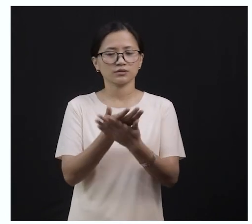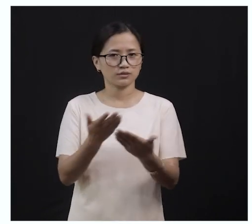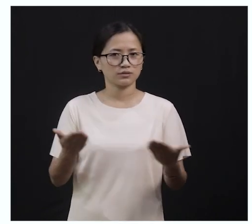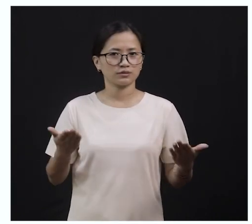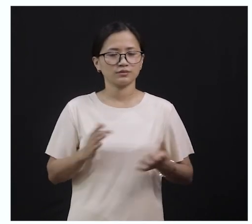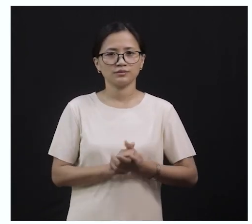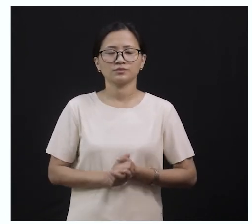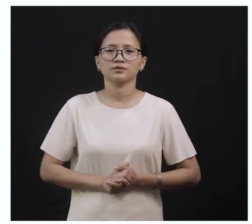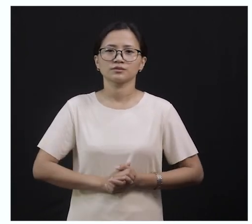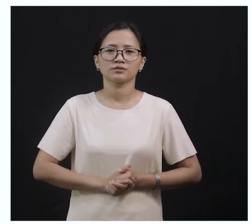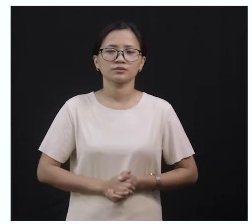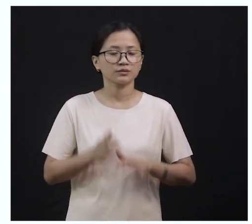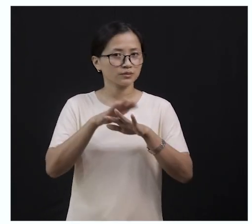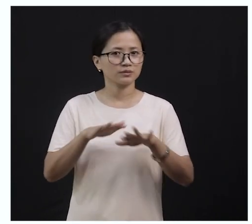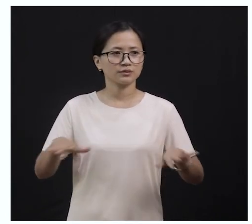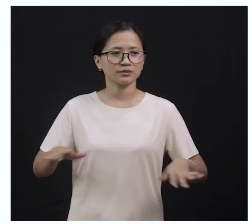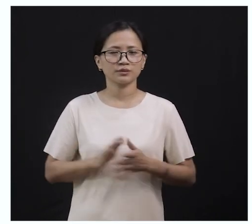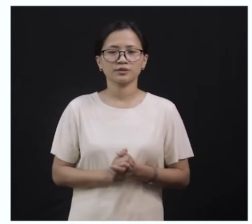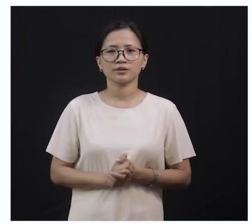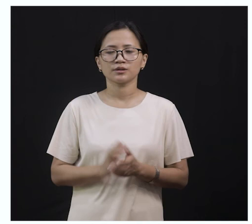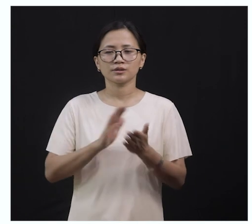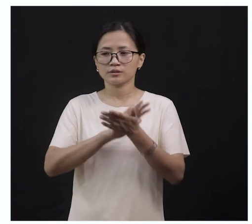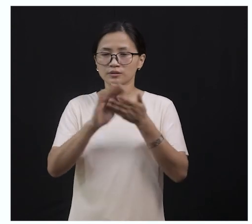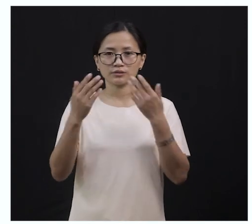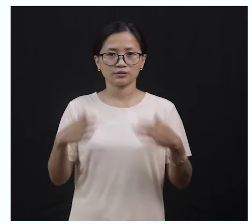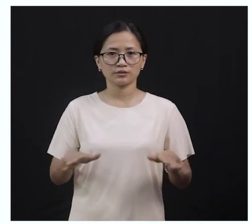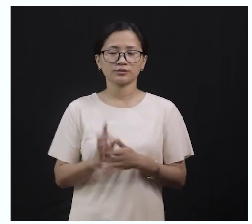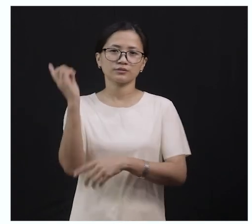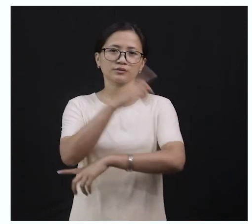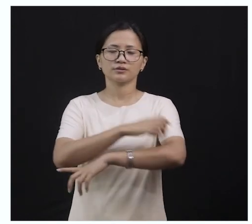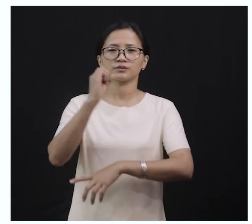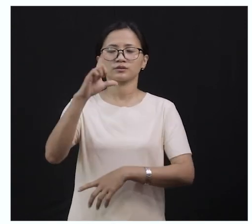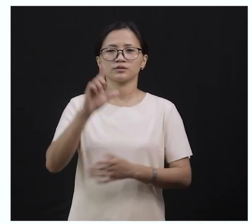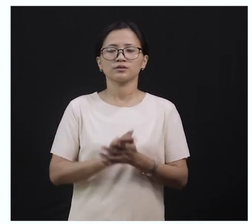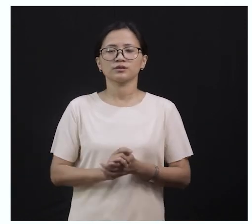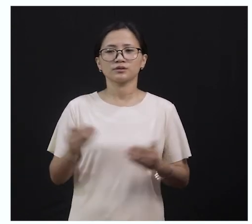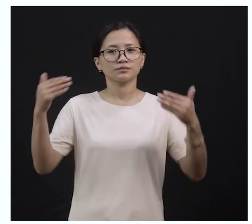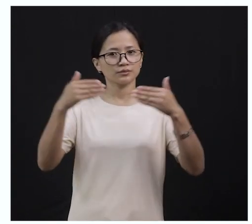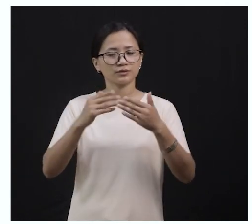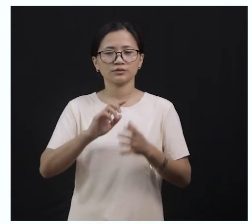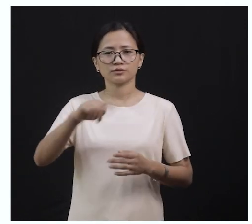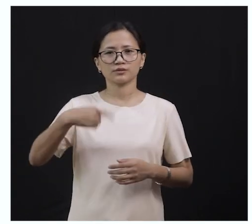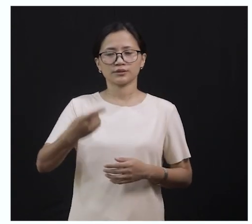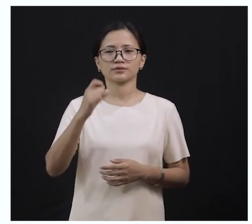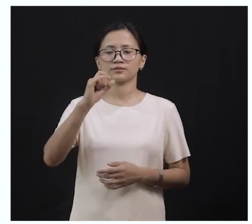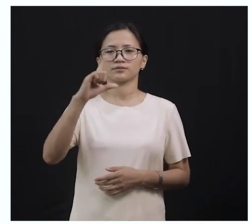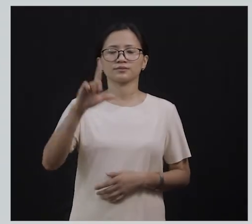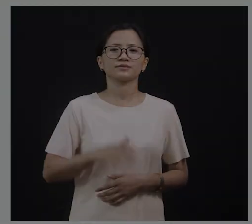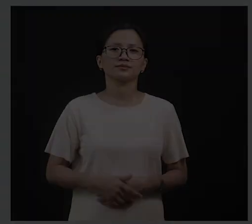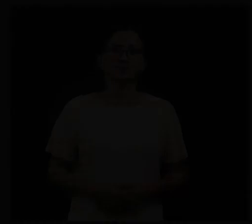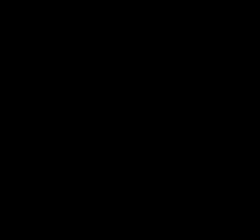okay? So students, this will be the end for our today's class, and we will meet in the next class.